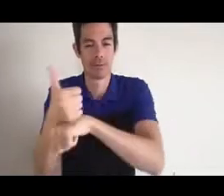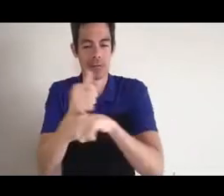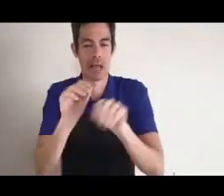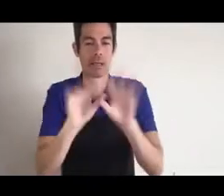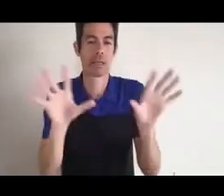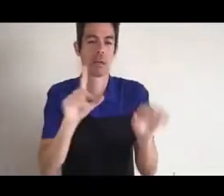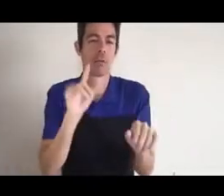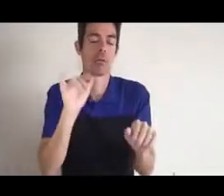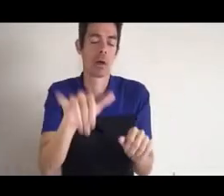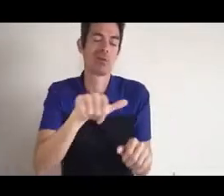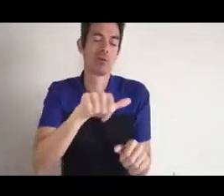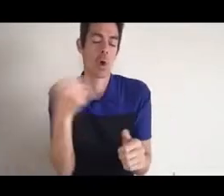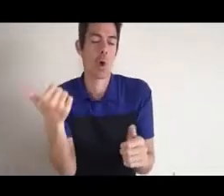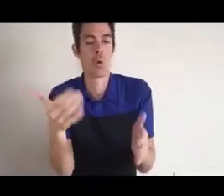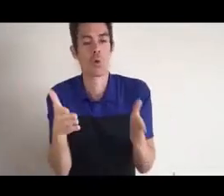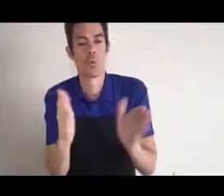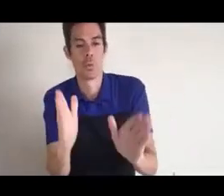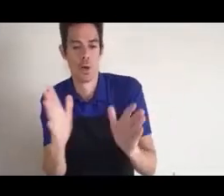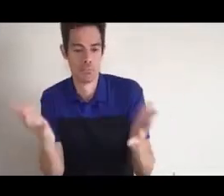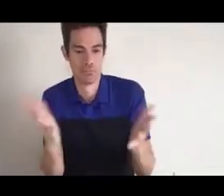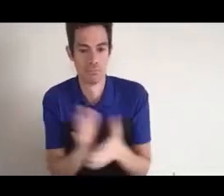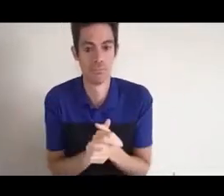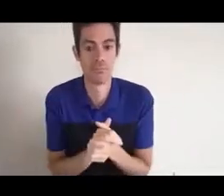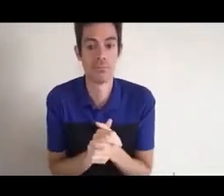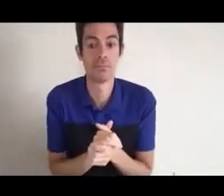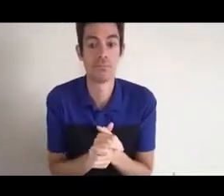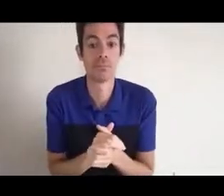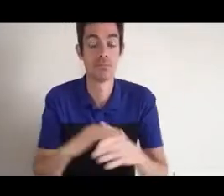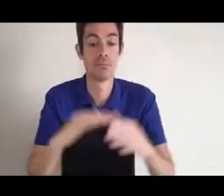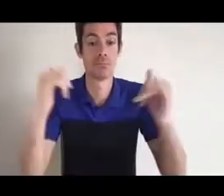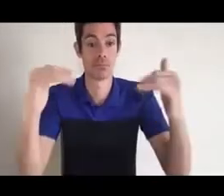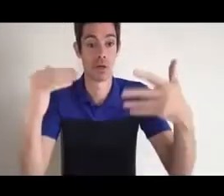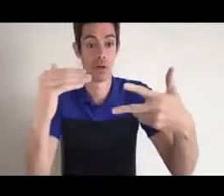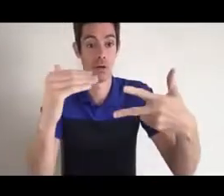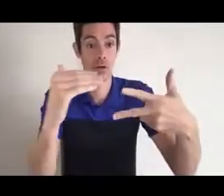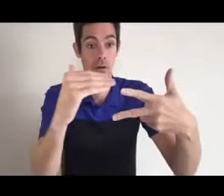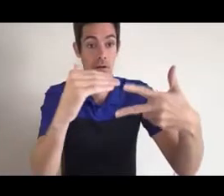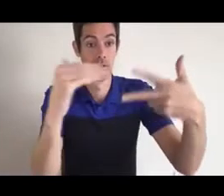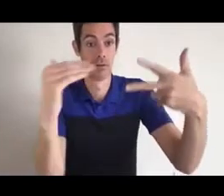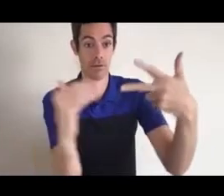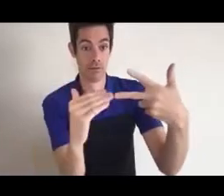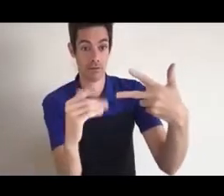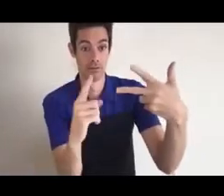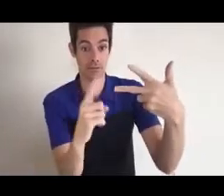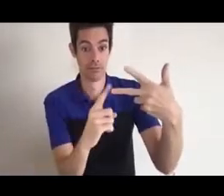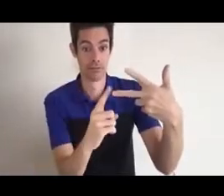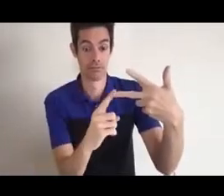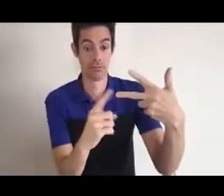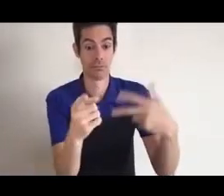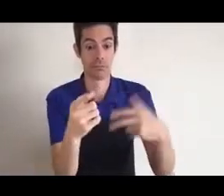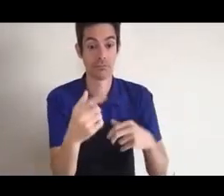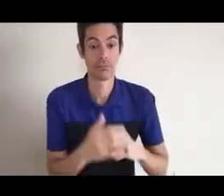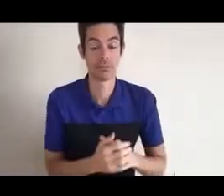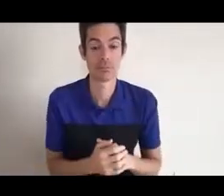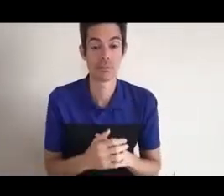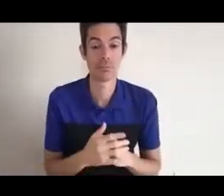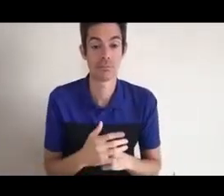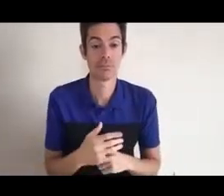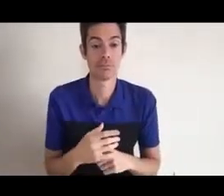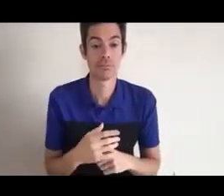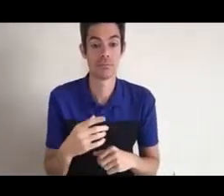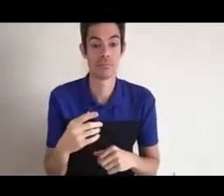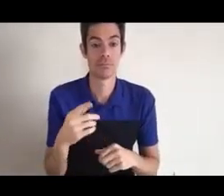this approach, it helps to set up your 3D space and then show what's going on around this space. The next